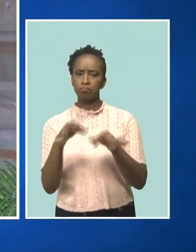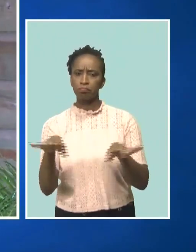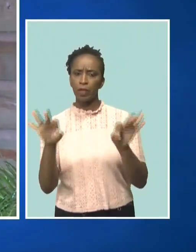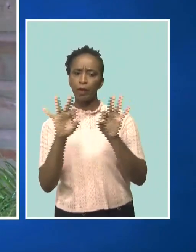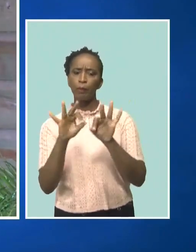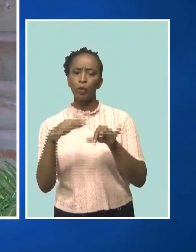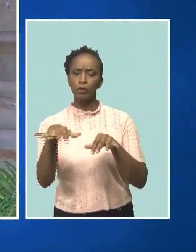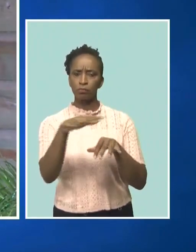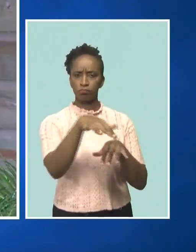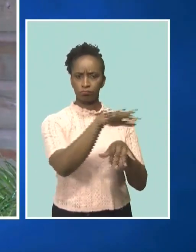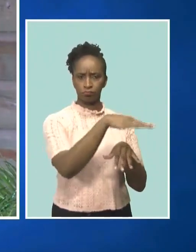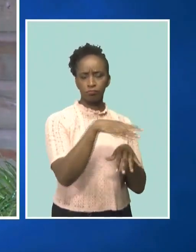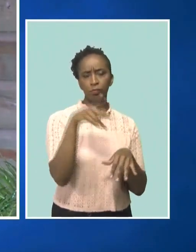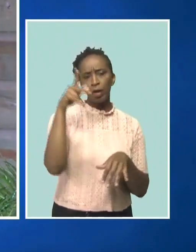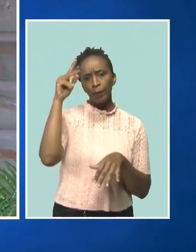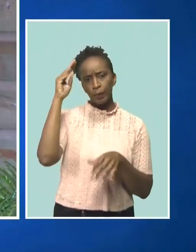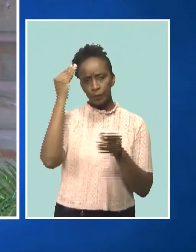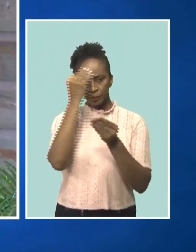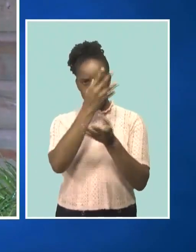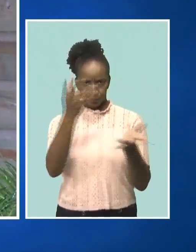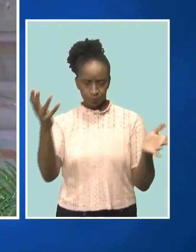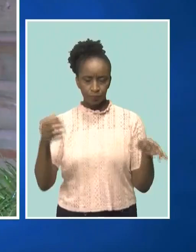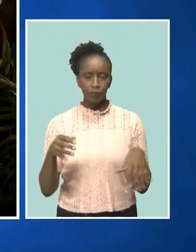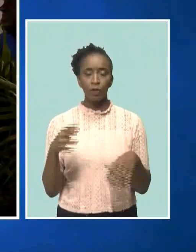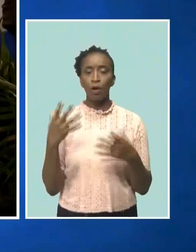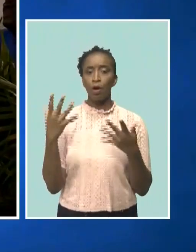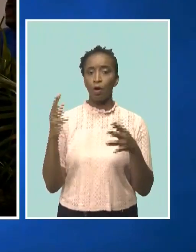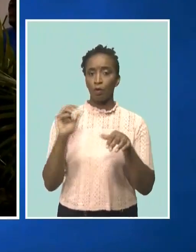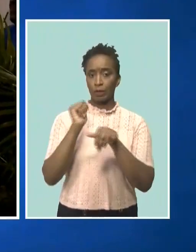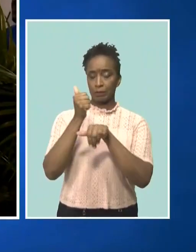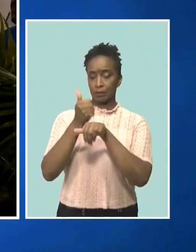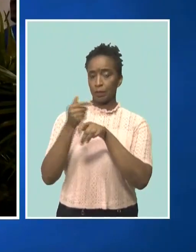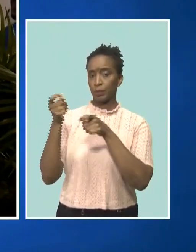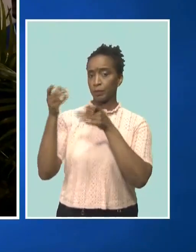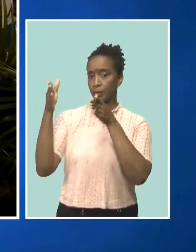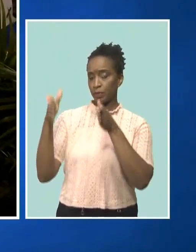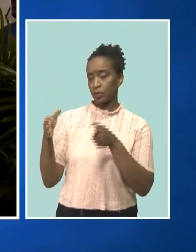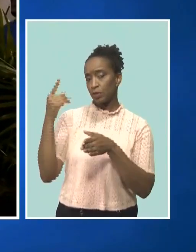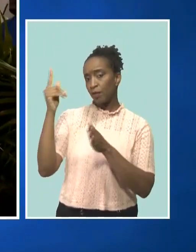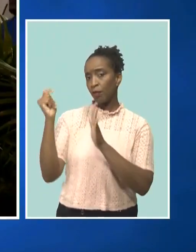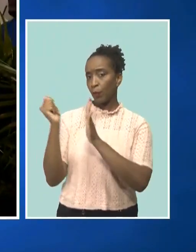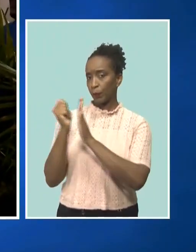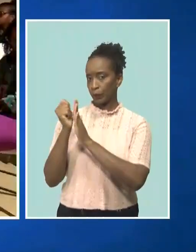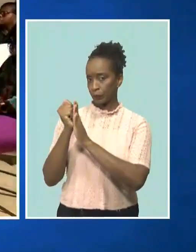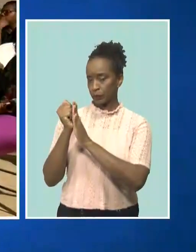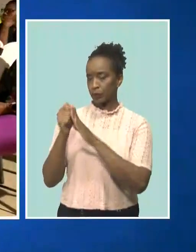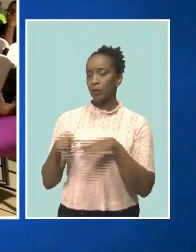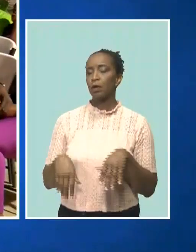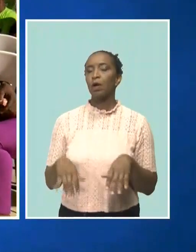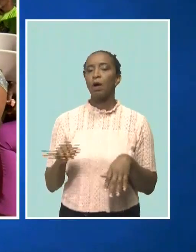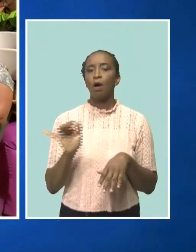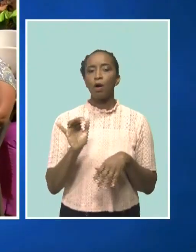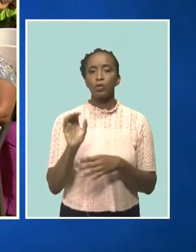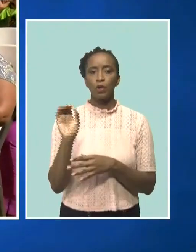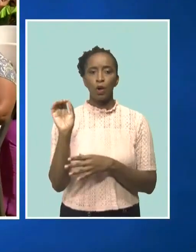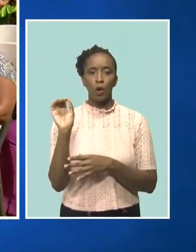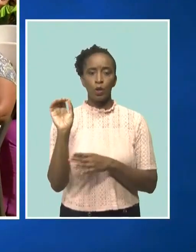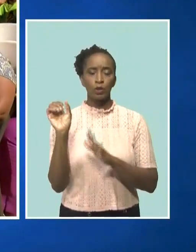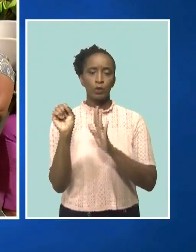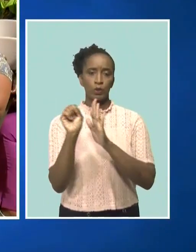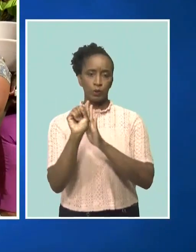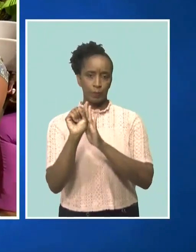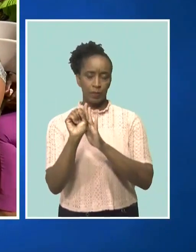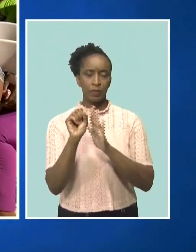Motley. She says already a manager has been placed at Bridgetown, with Oistins, Holtown, Spicetown, and 6 Roads to